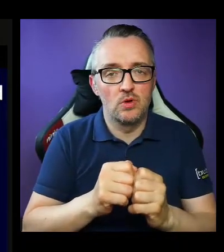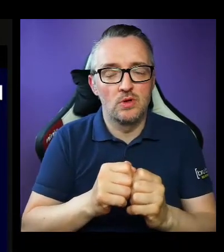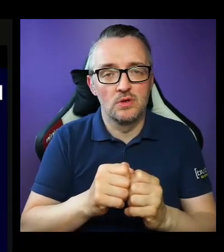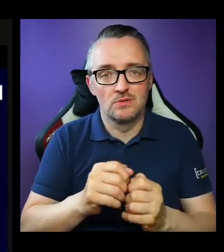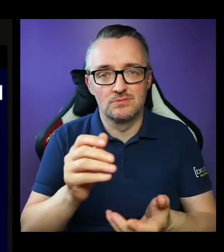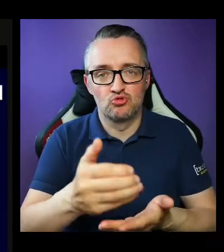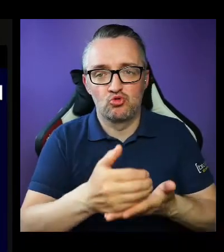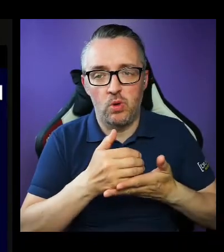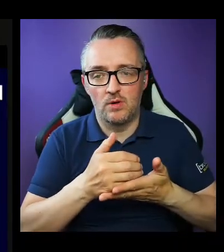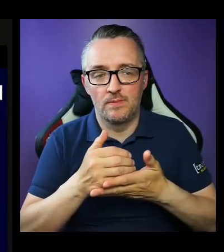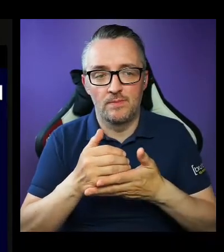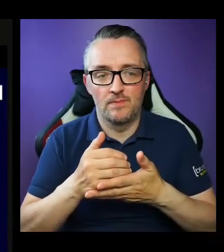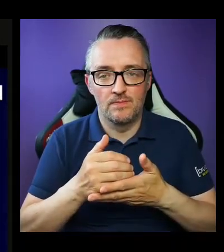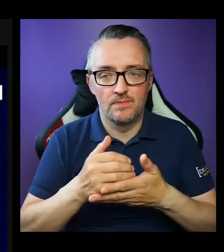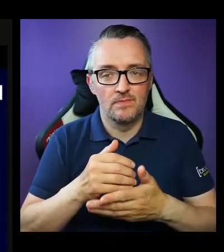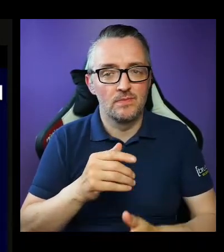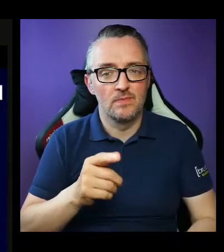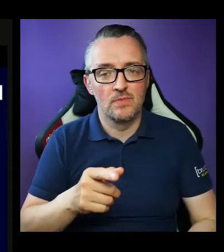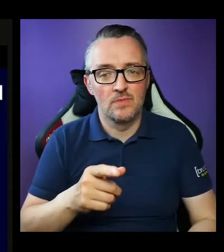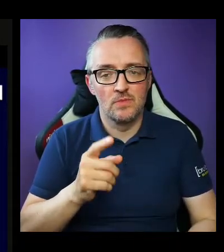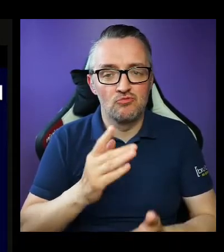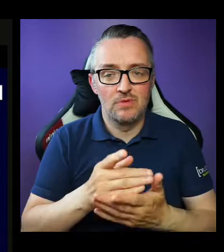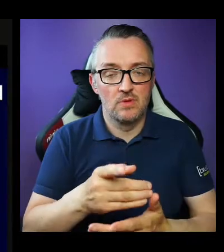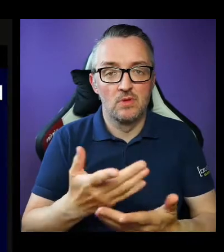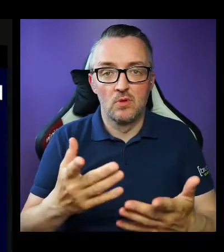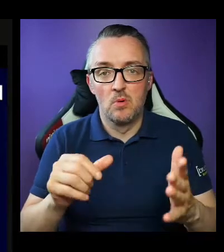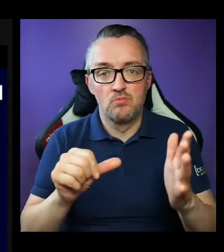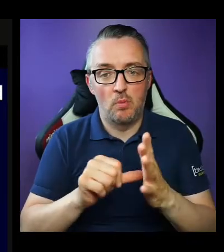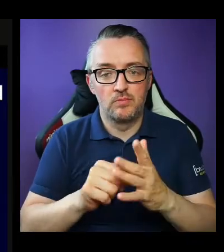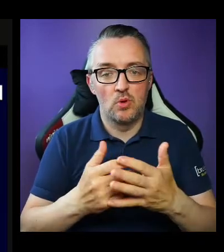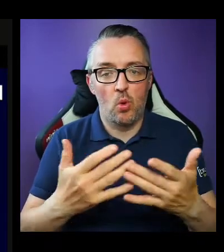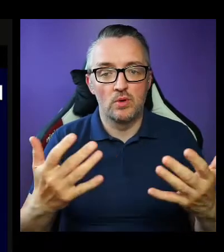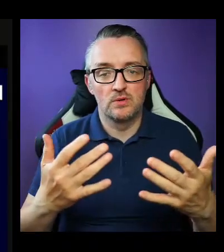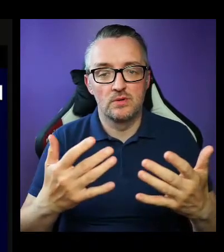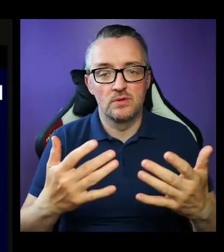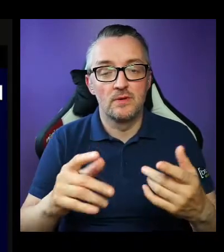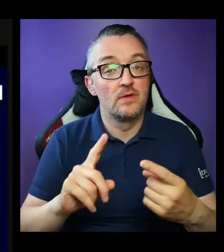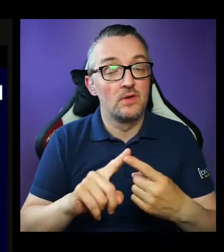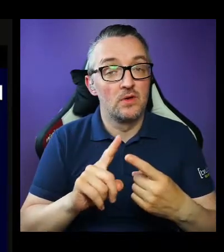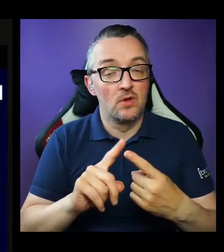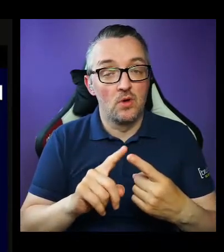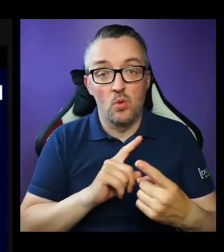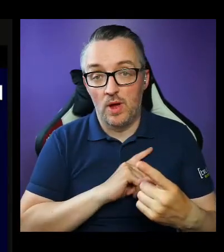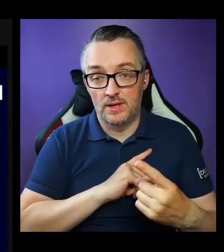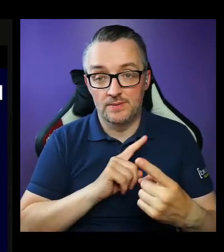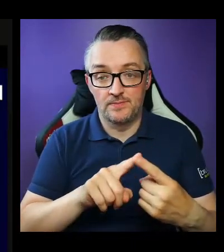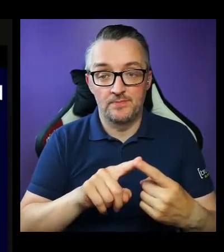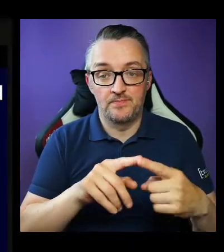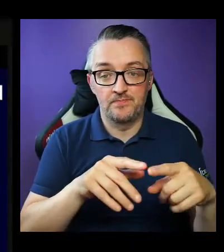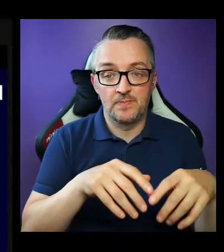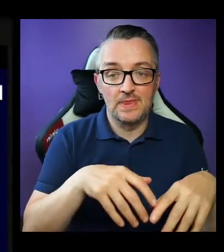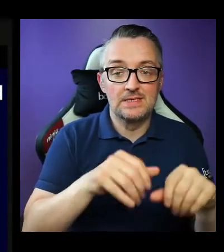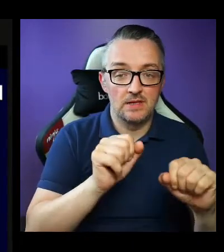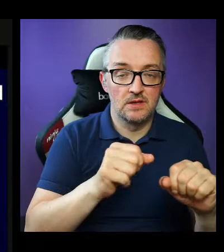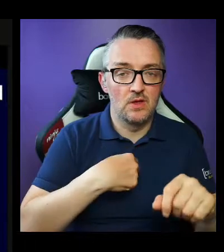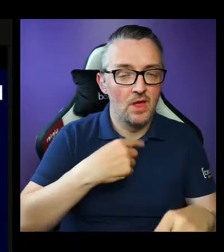caused a lot of problems for us. First of all, in the beginning, we were thinking